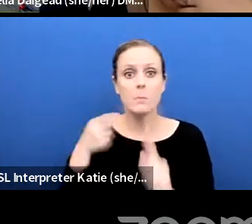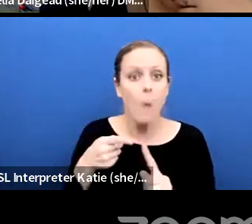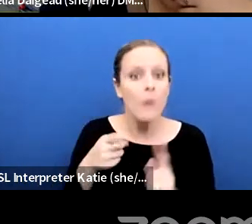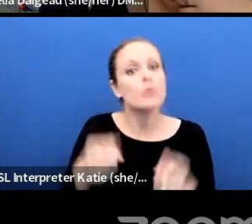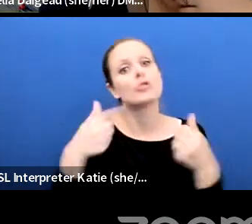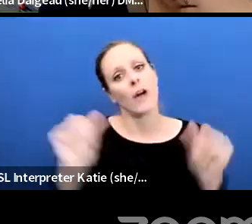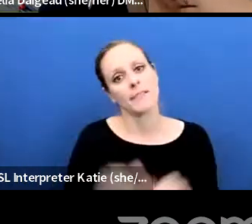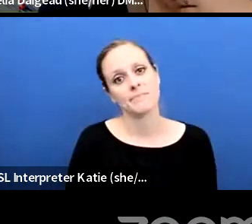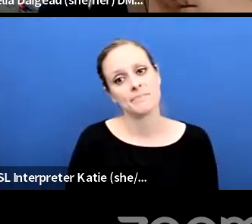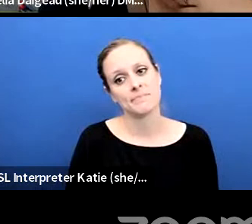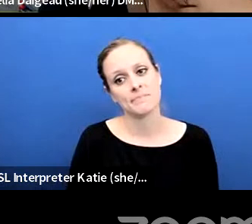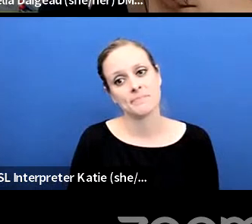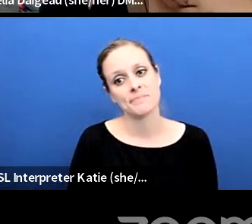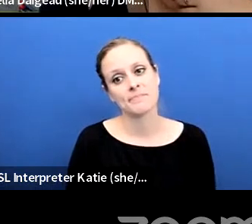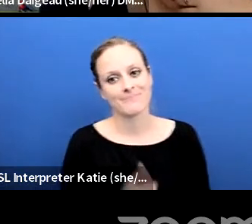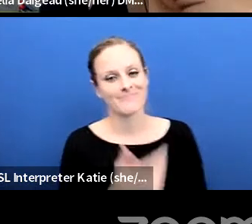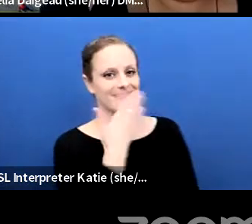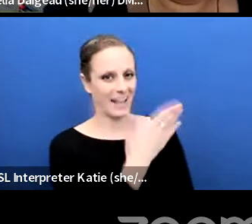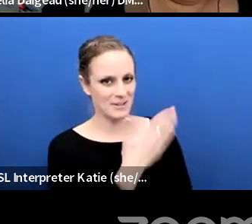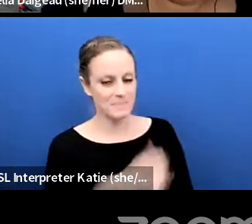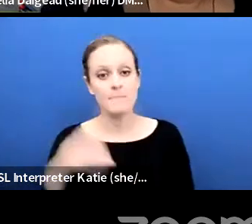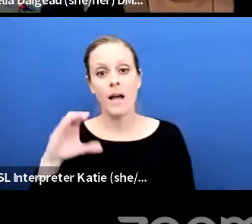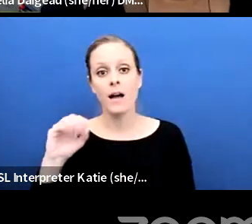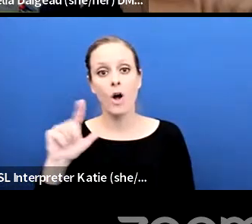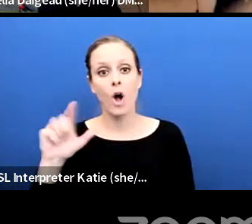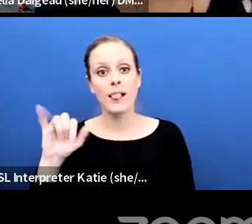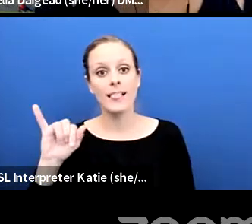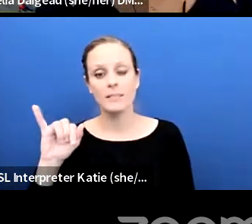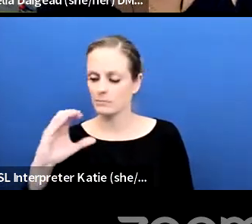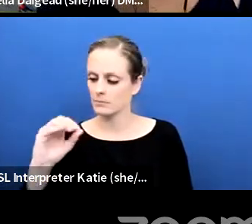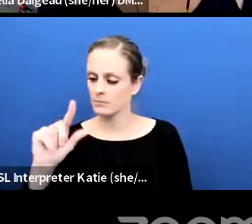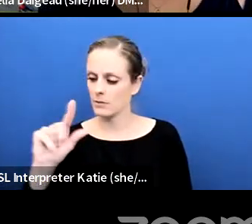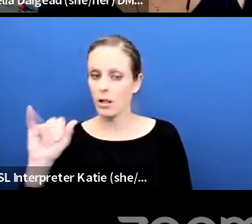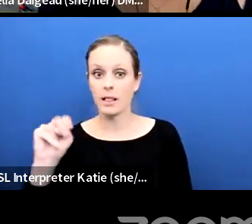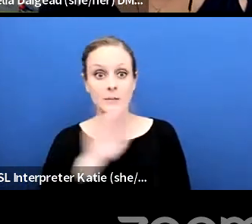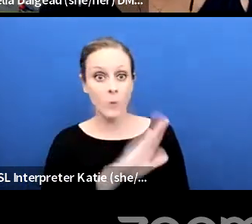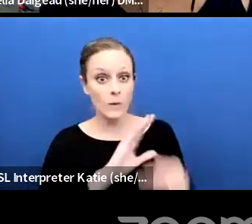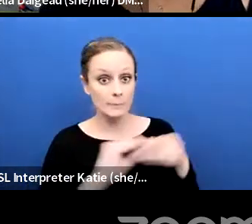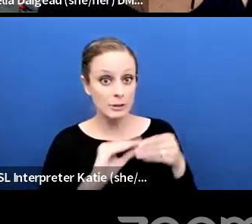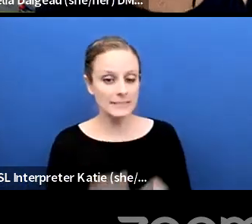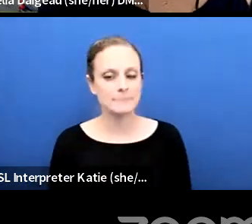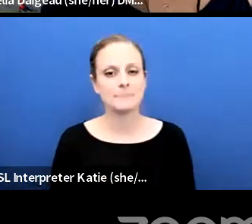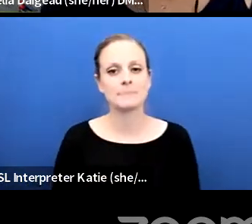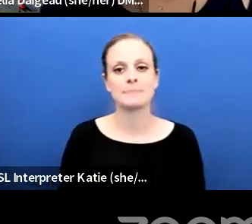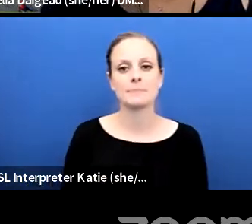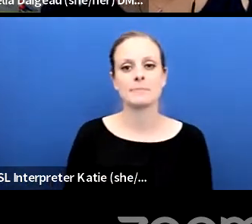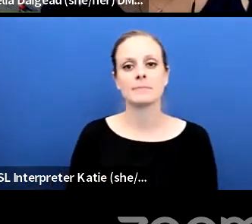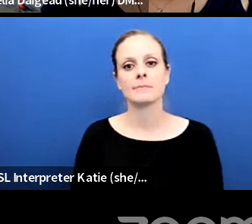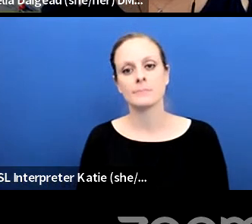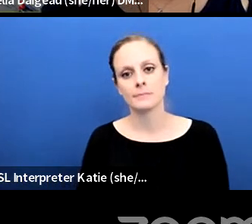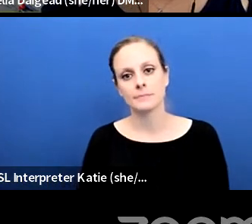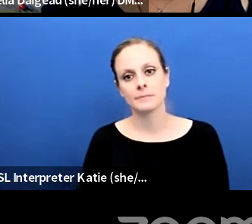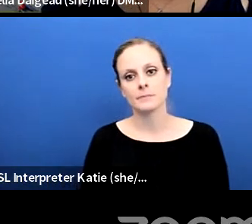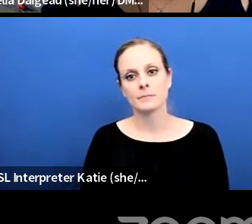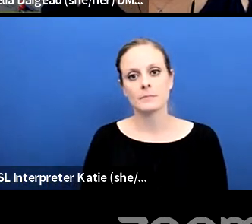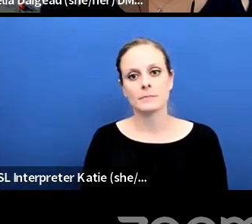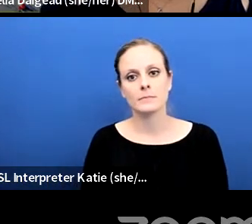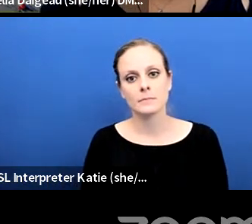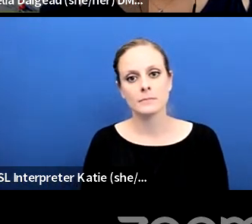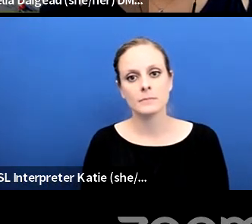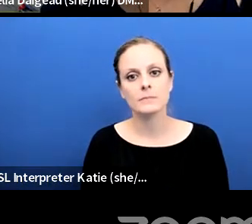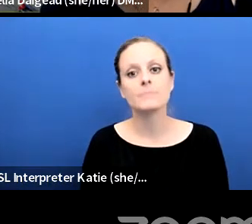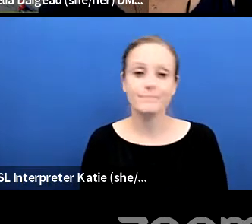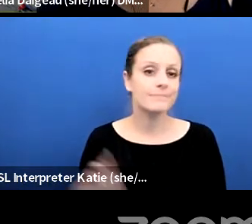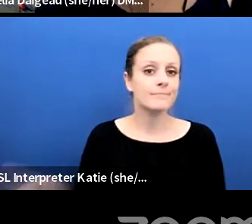Thank you. And Colin, why don't you close with your experience? As Kara said, you may just not have succeed. You may have